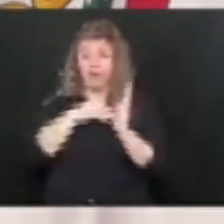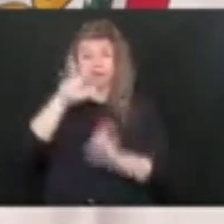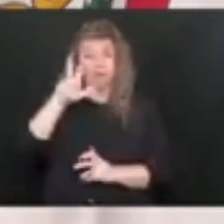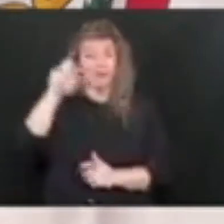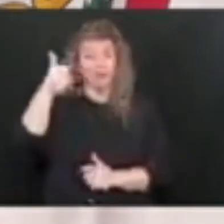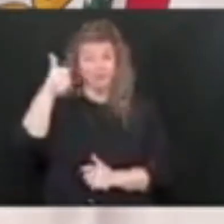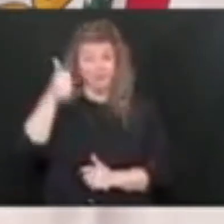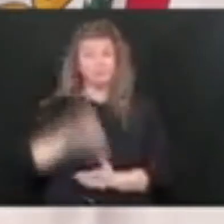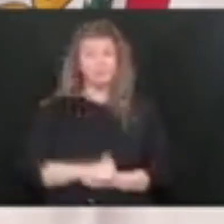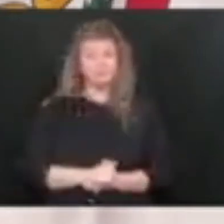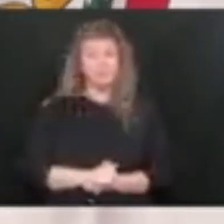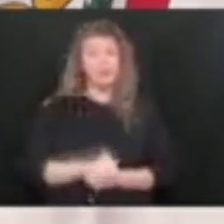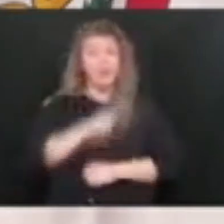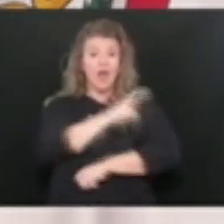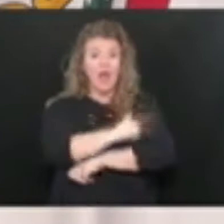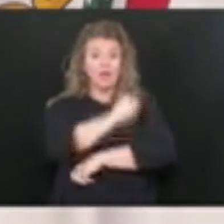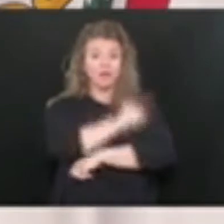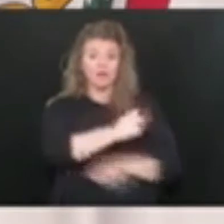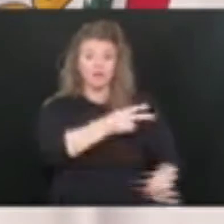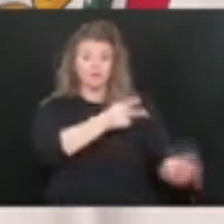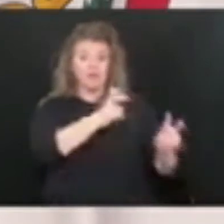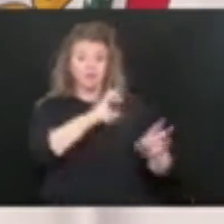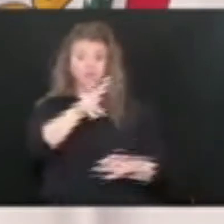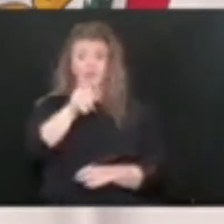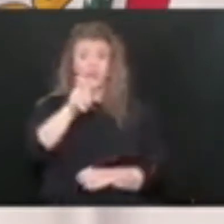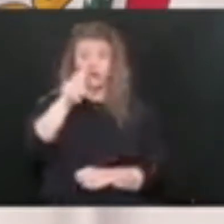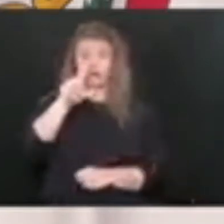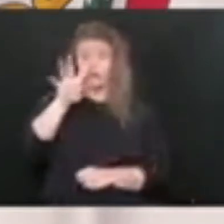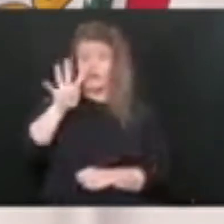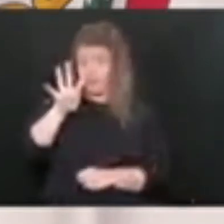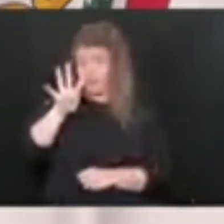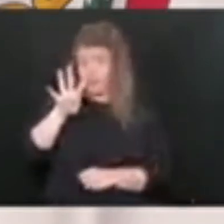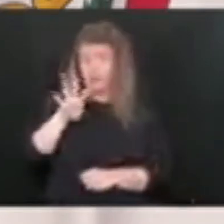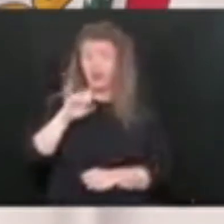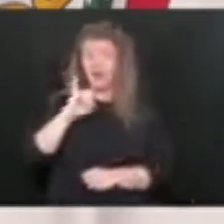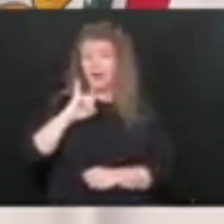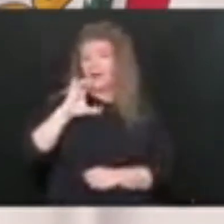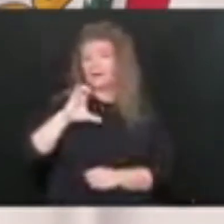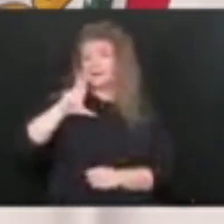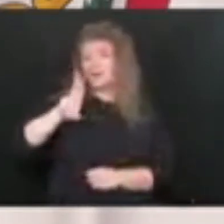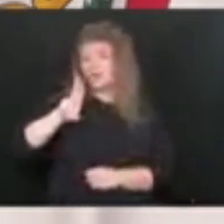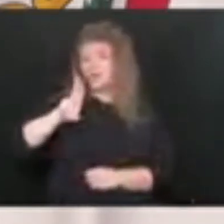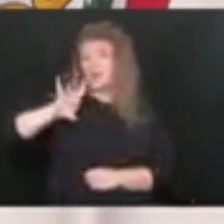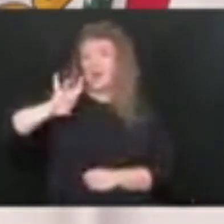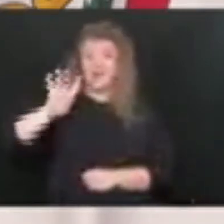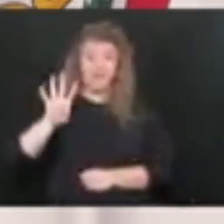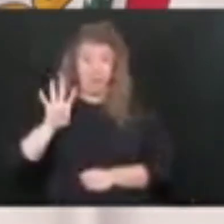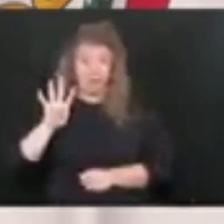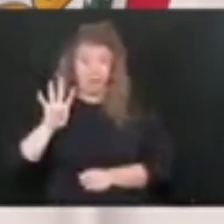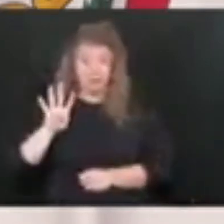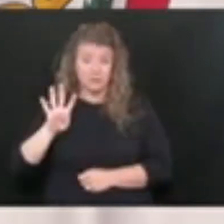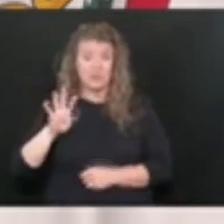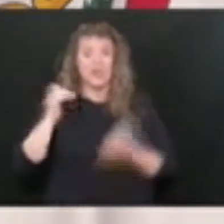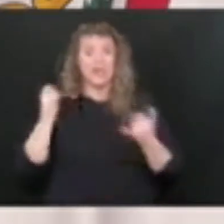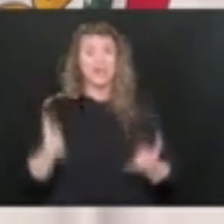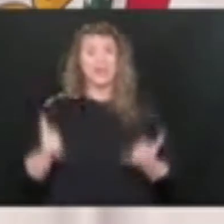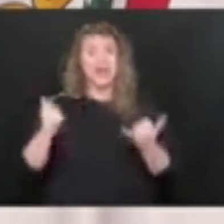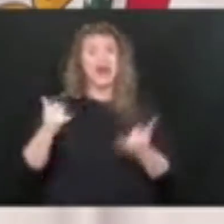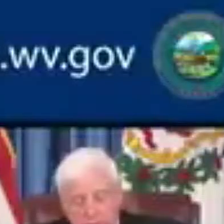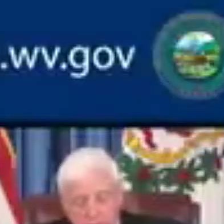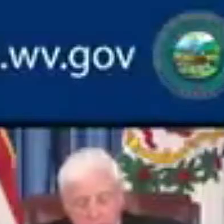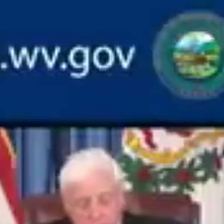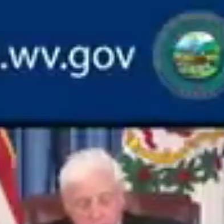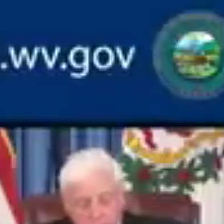144,310. Our hospitalizations are 224. Our ICU units are 84. And now we have 3